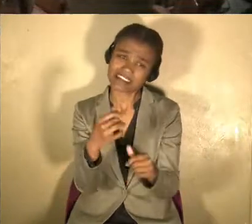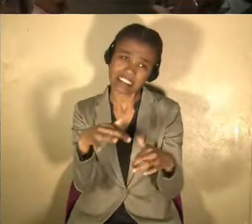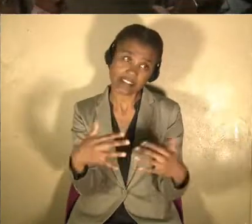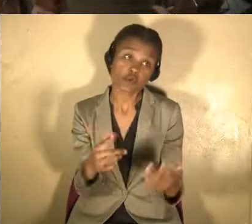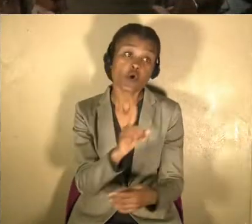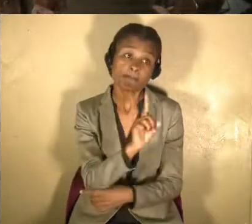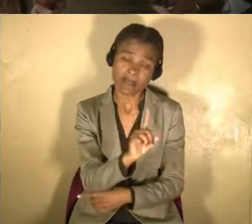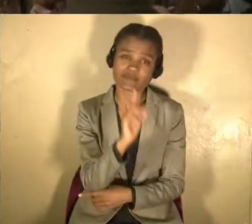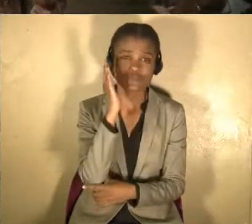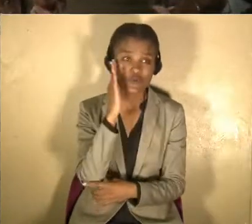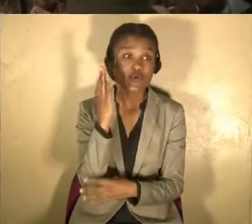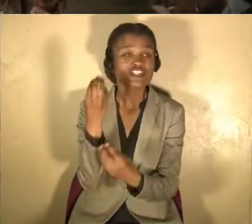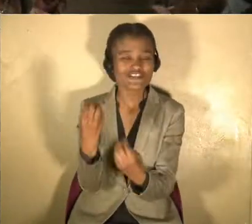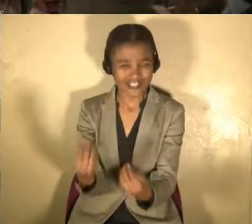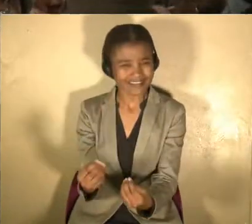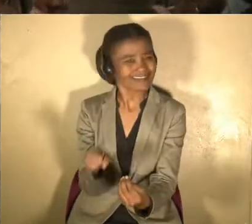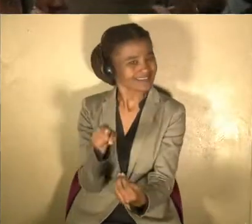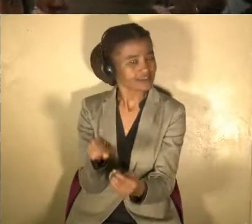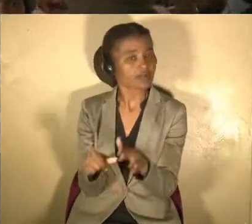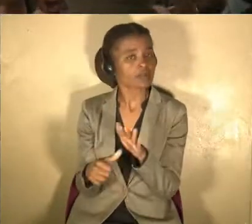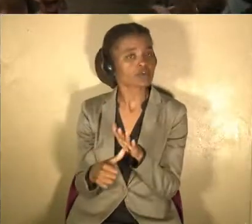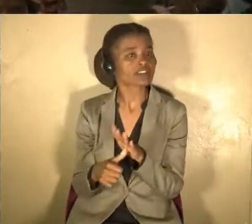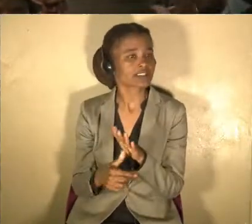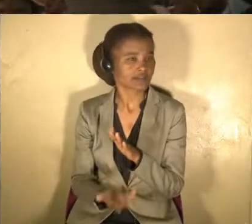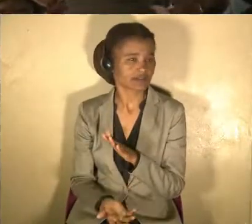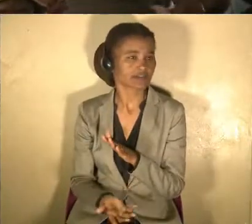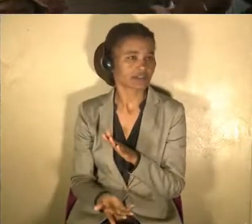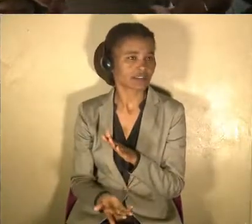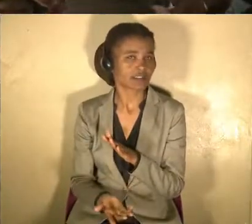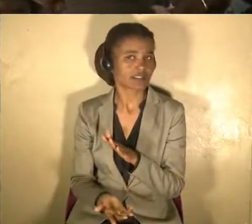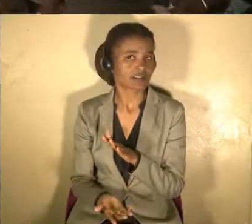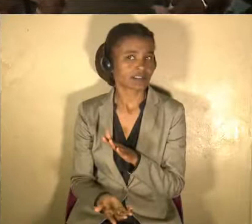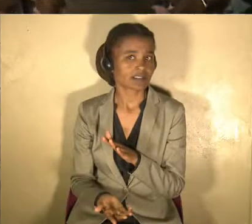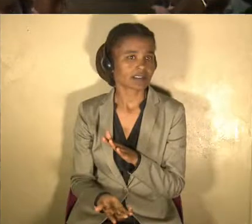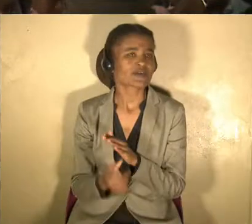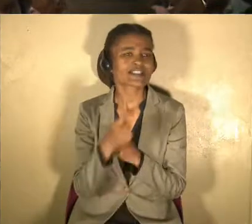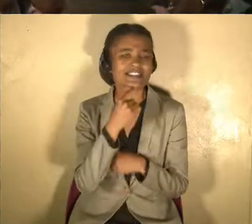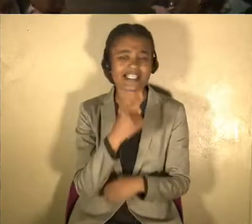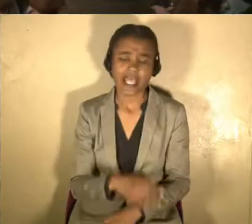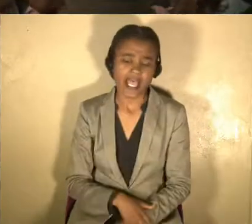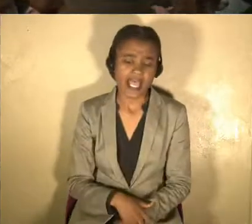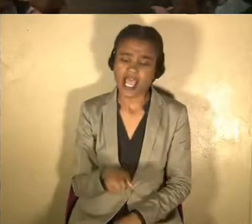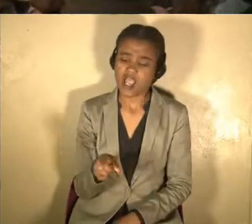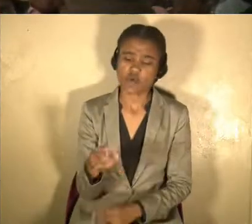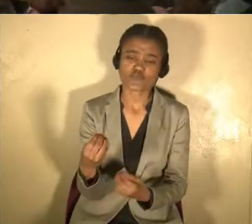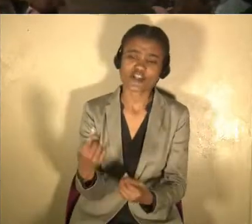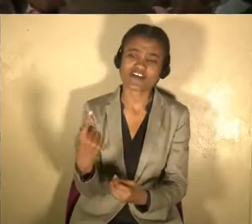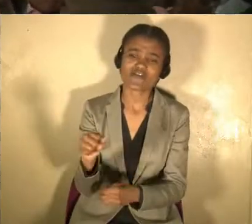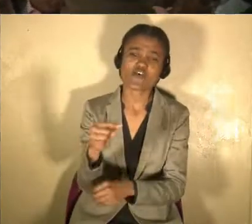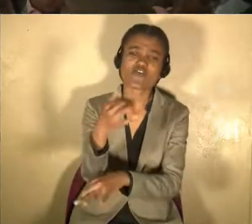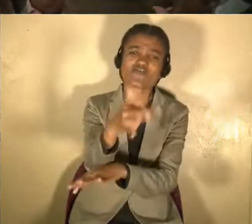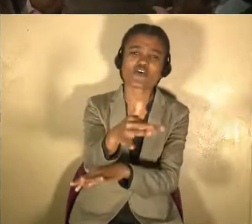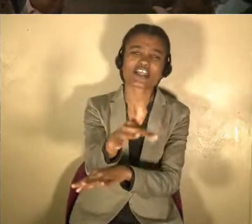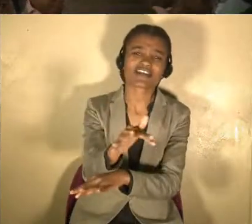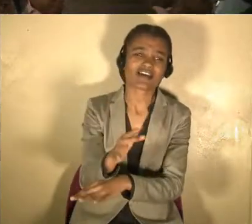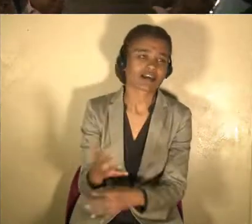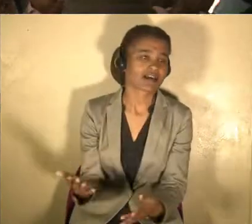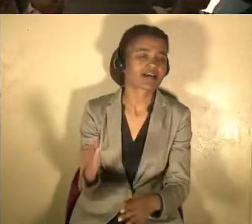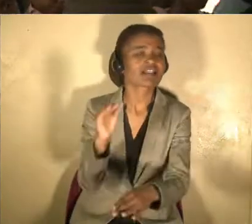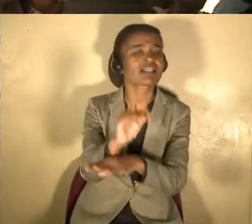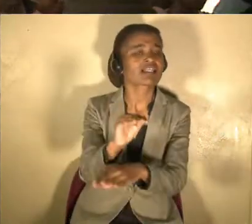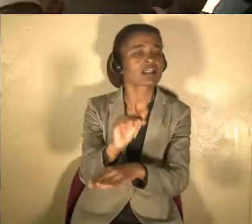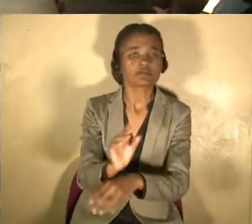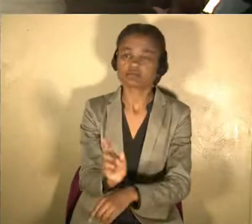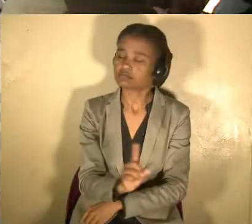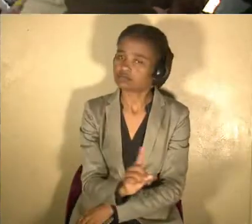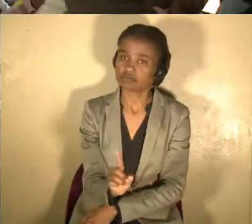And how I know Alemomo Bunga South Africa. Harere ke ngwana wa foreigner eng. Remove attention elo hore ngwana